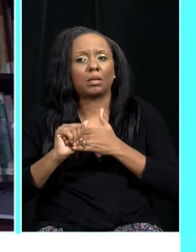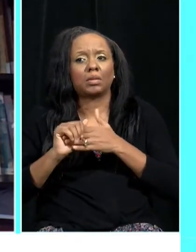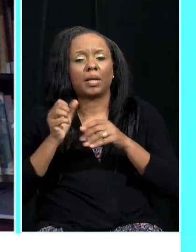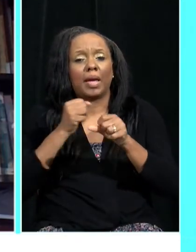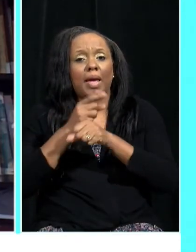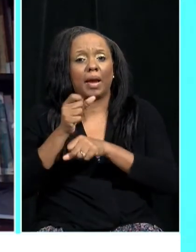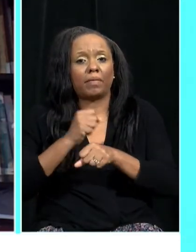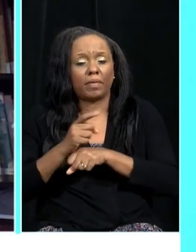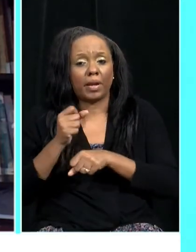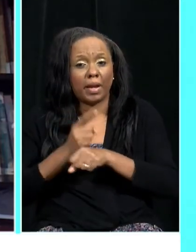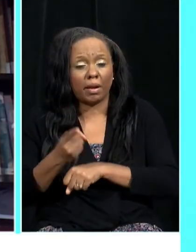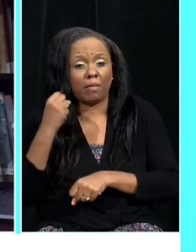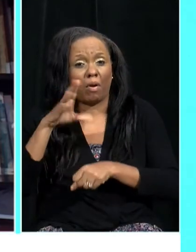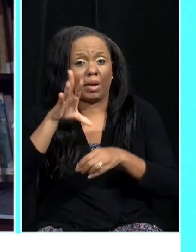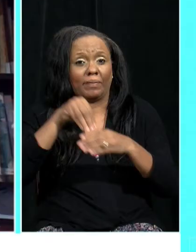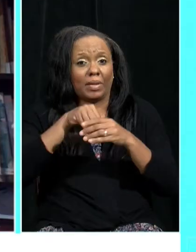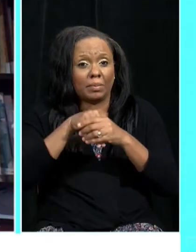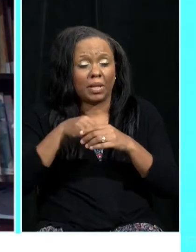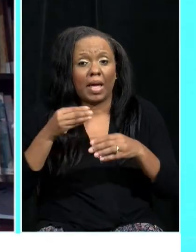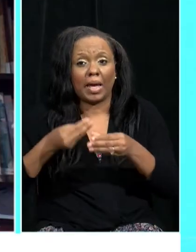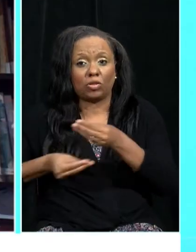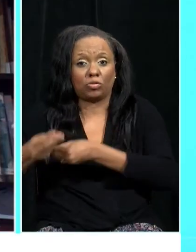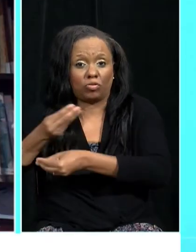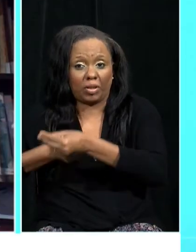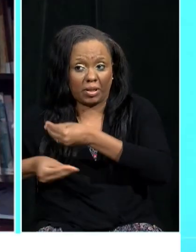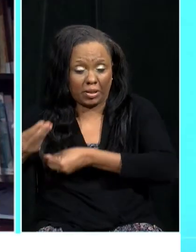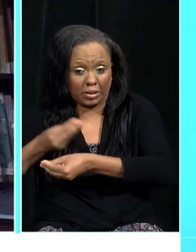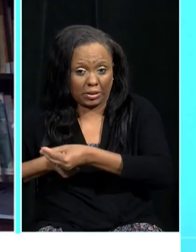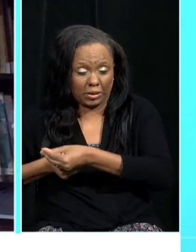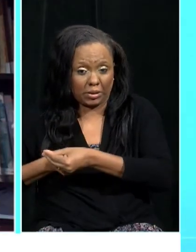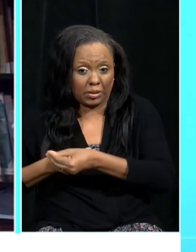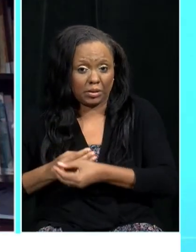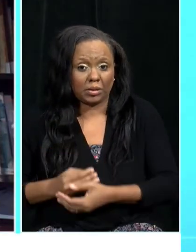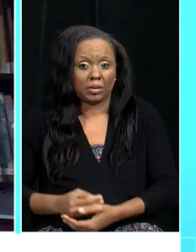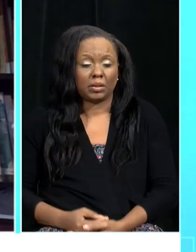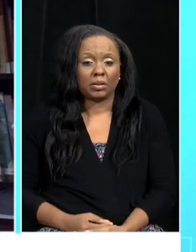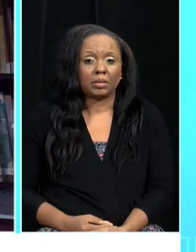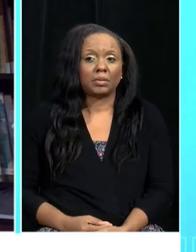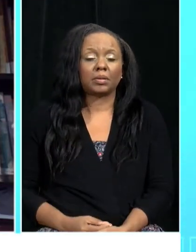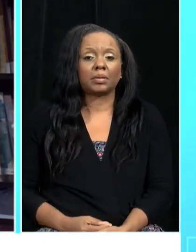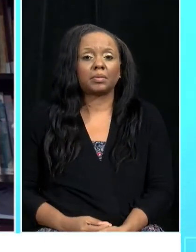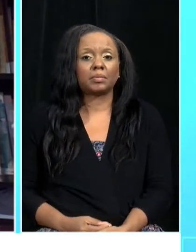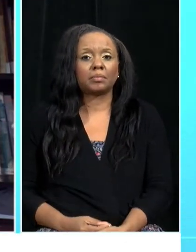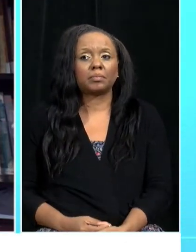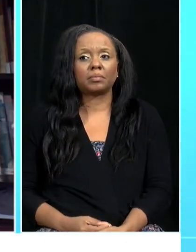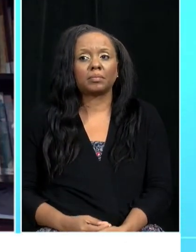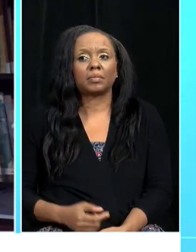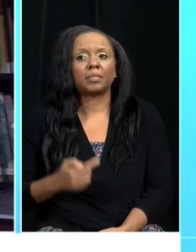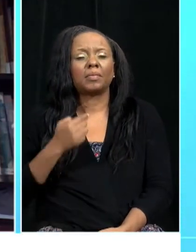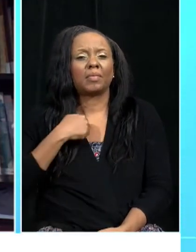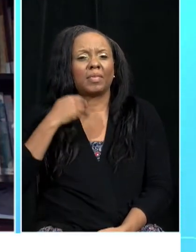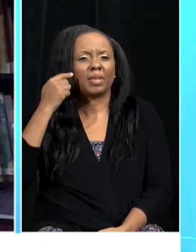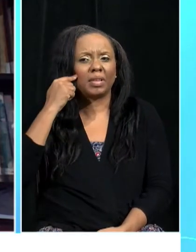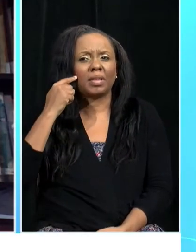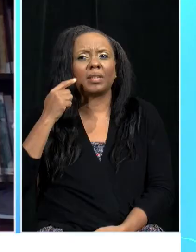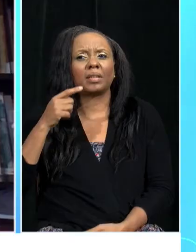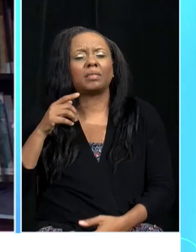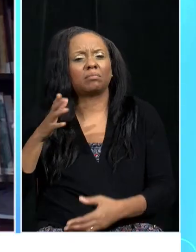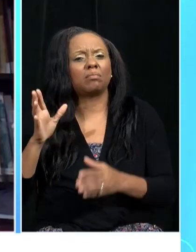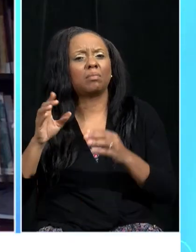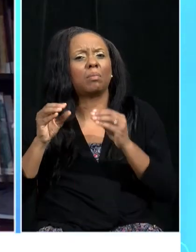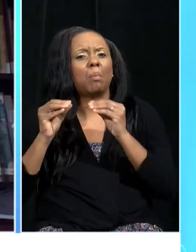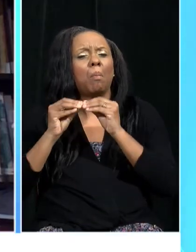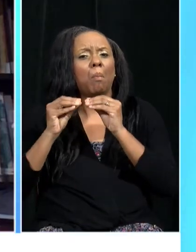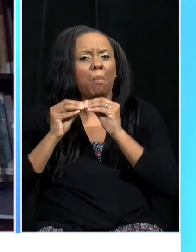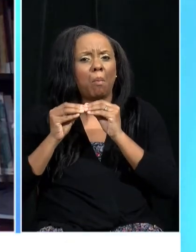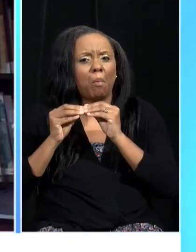we move into this new environment, I think we do need, I think as George is saying, for the citizens to maybe do a little more in terms